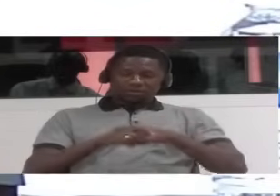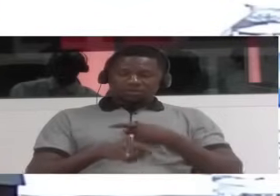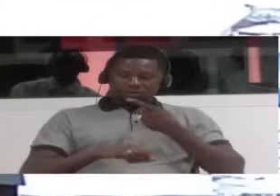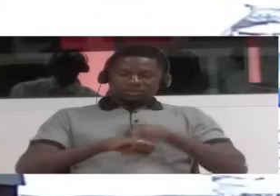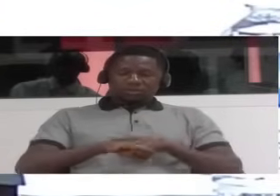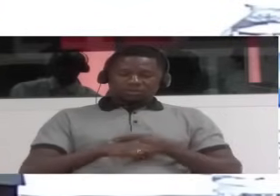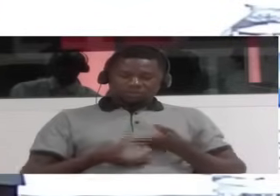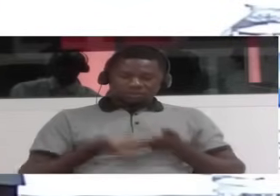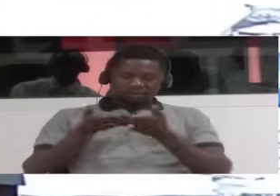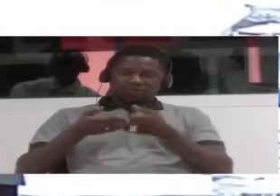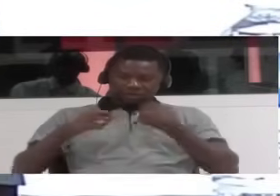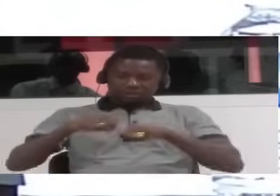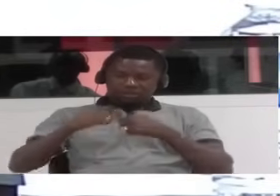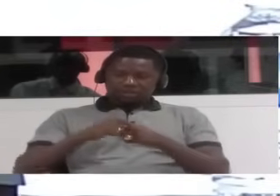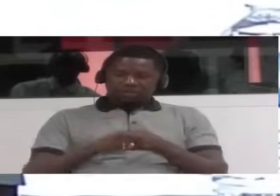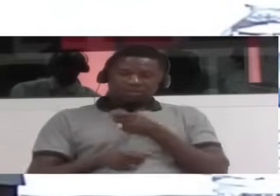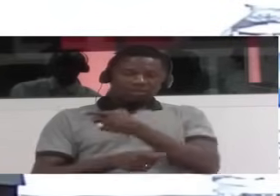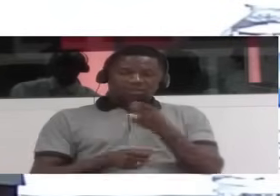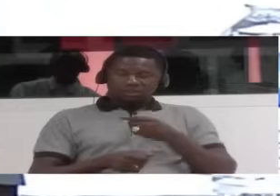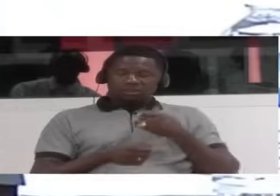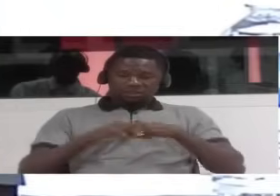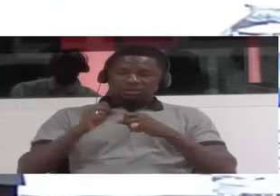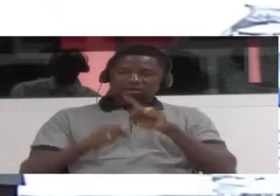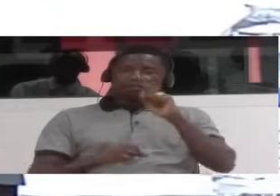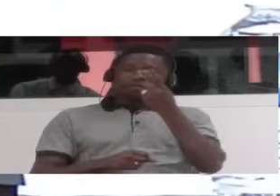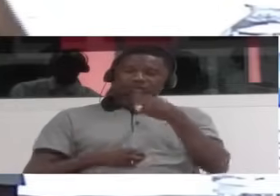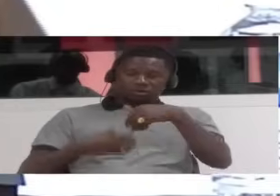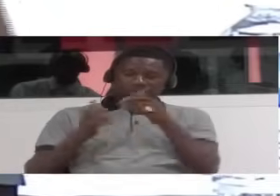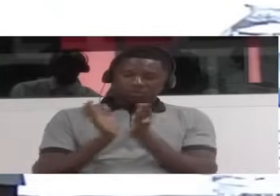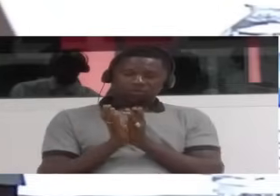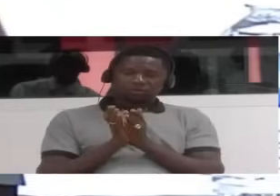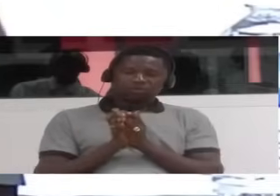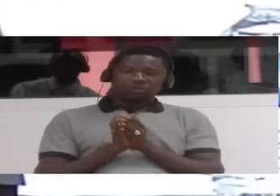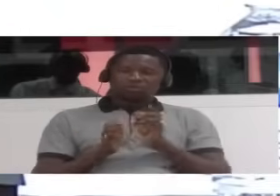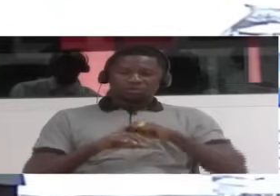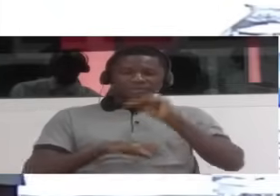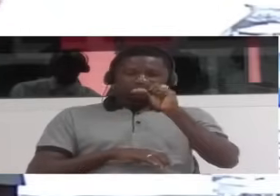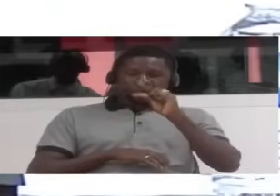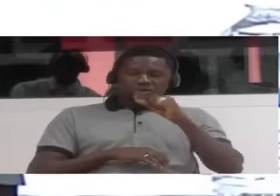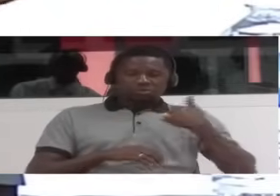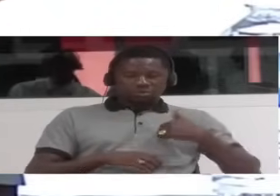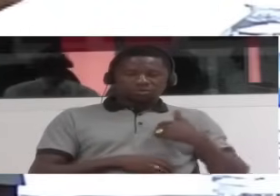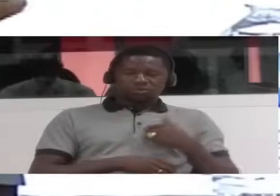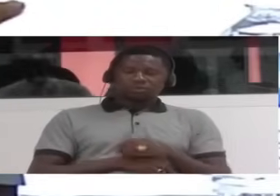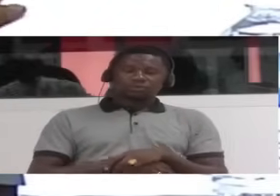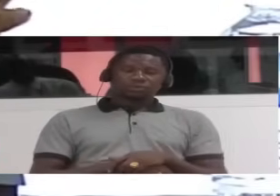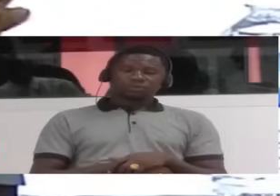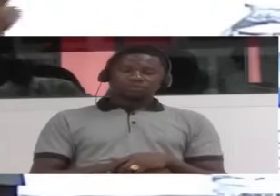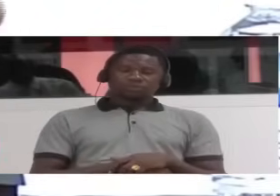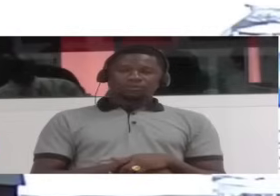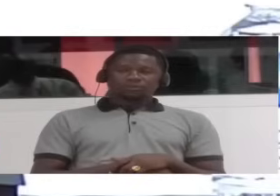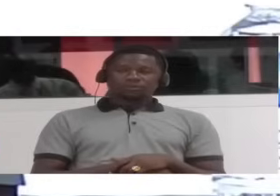the training, he trained the first batch. It was just so few elements.